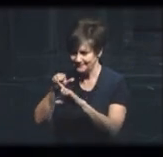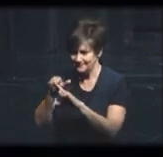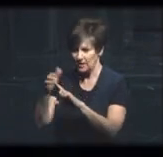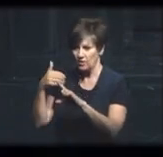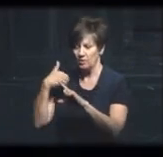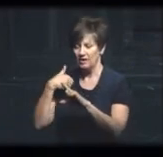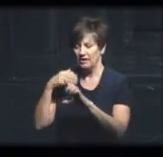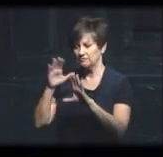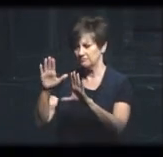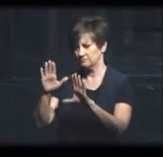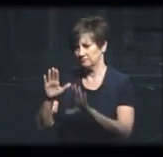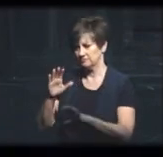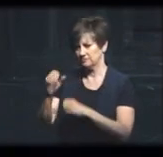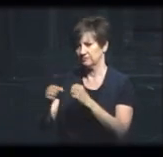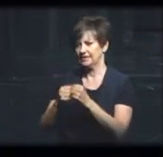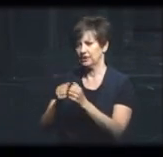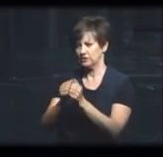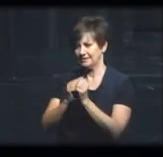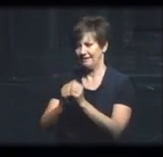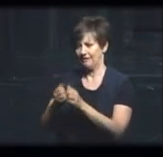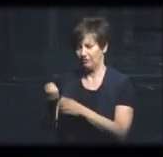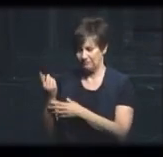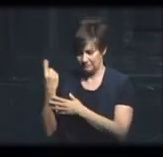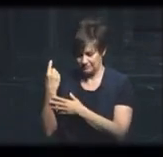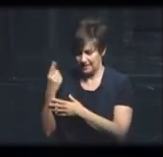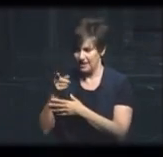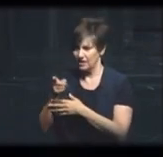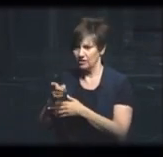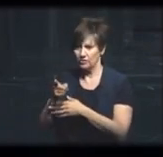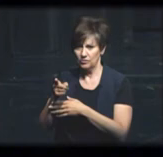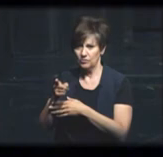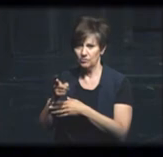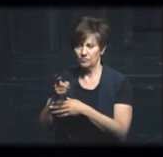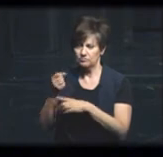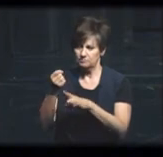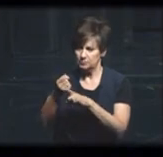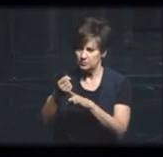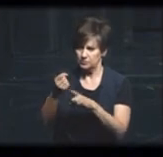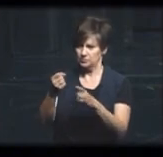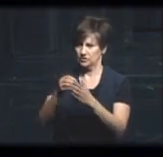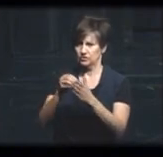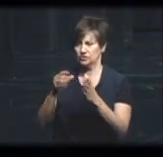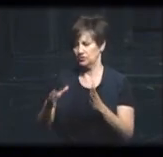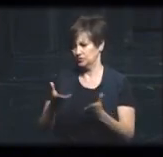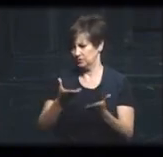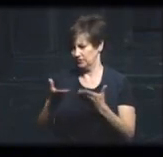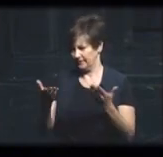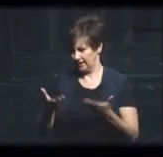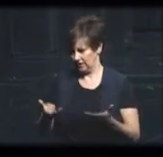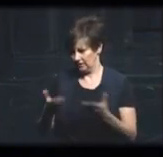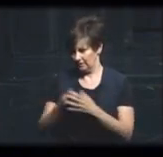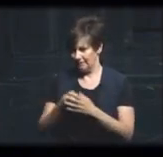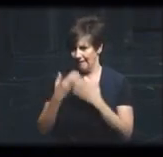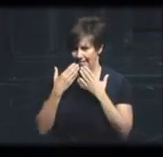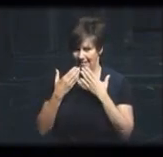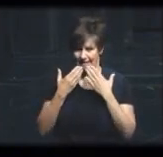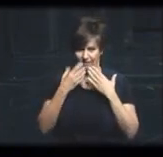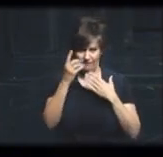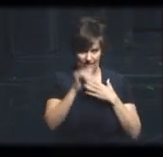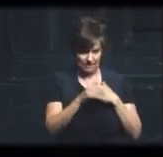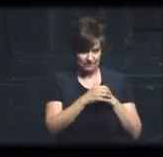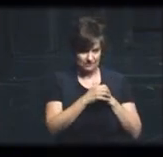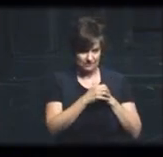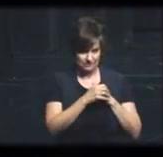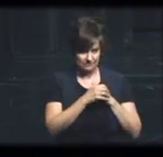had a remarkable year together, and you made an enormous difference with the students we serve, and I thank you for that.